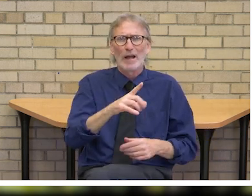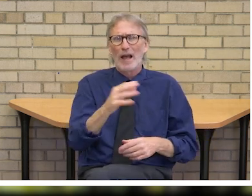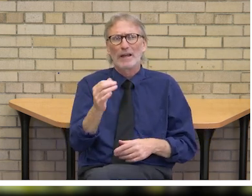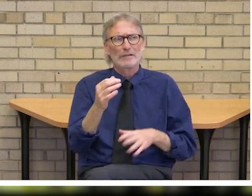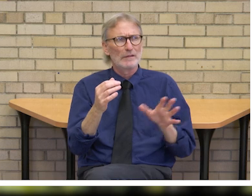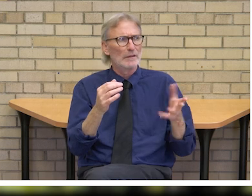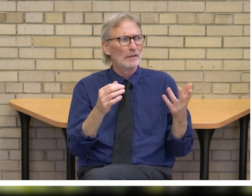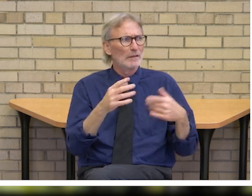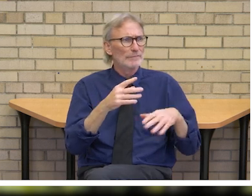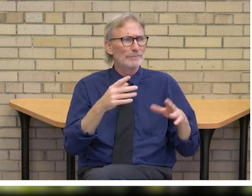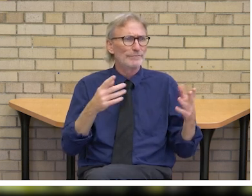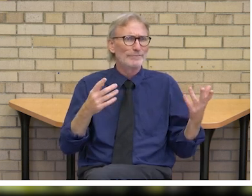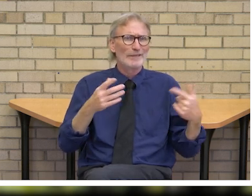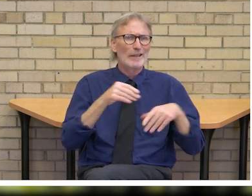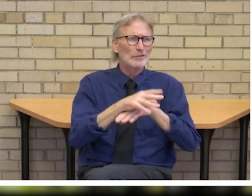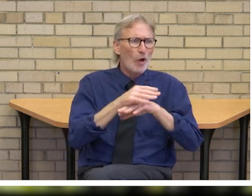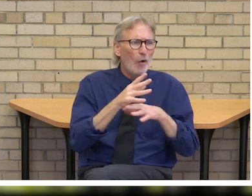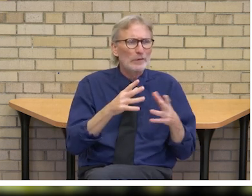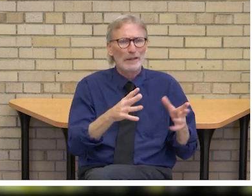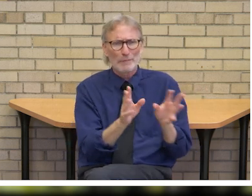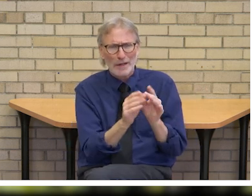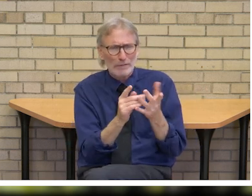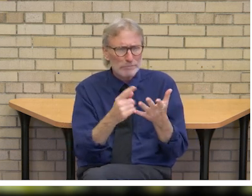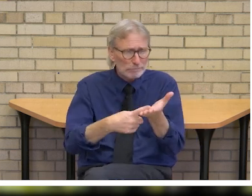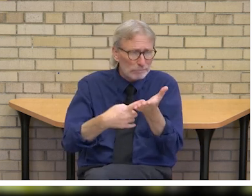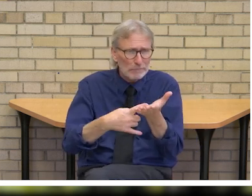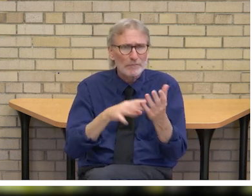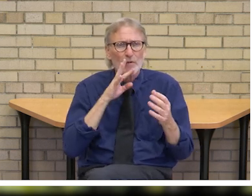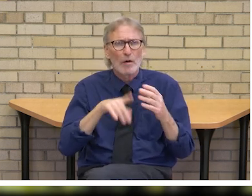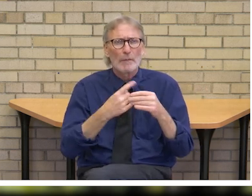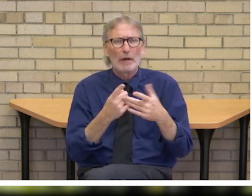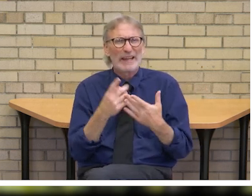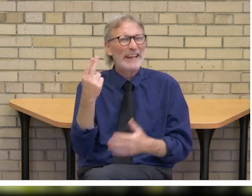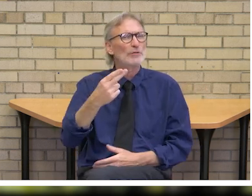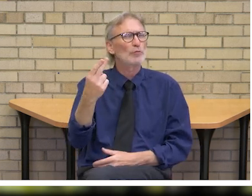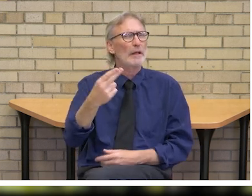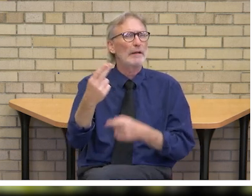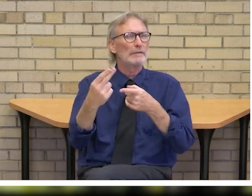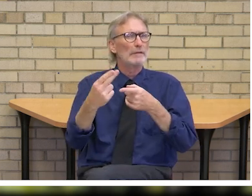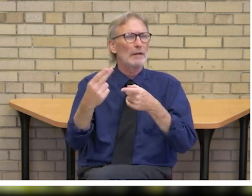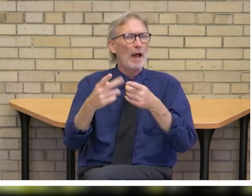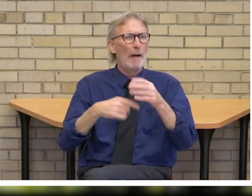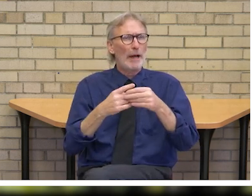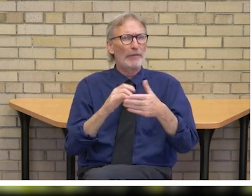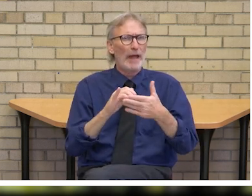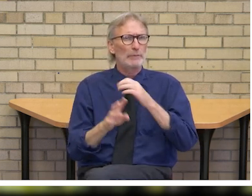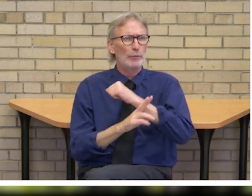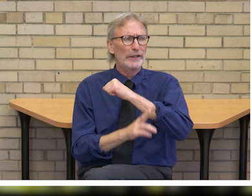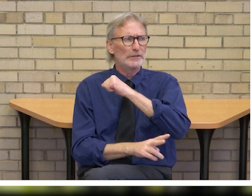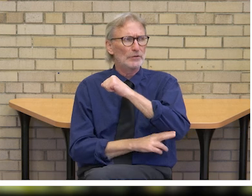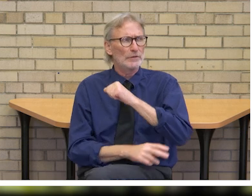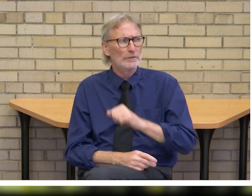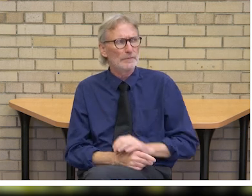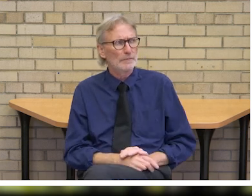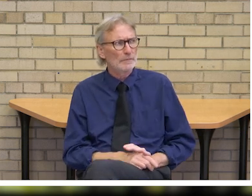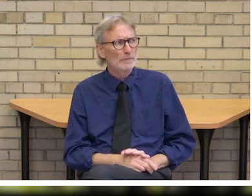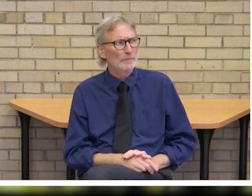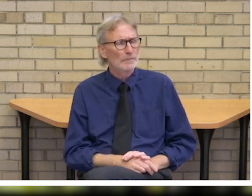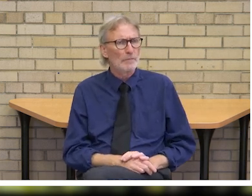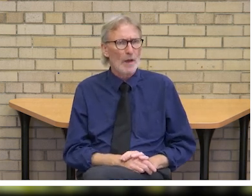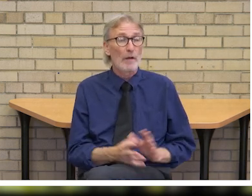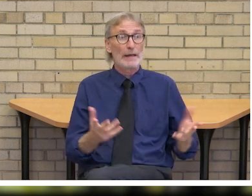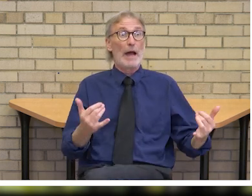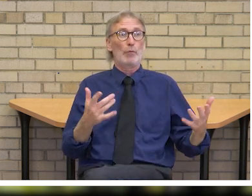and consulting party meetings to discuss some of the historic elements of the bridge. We've come